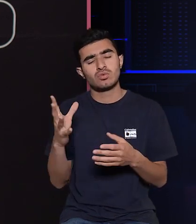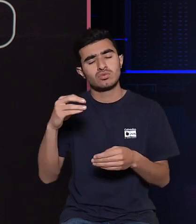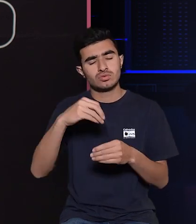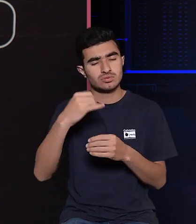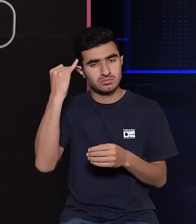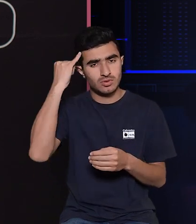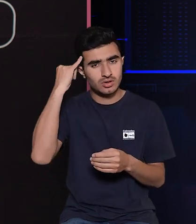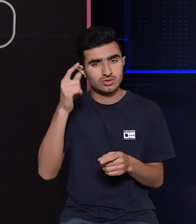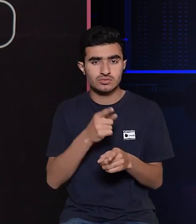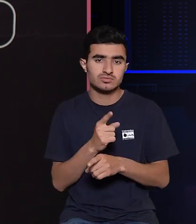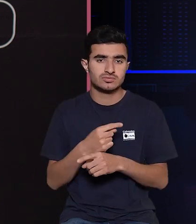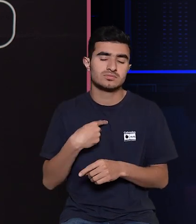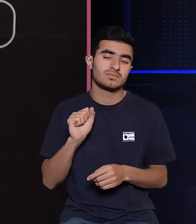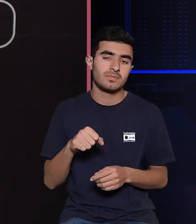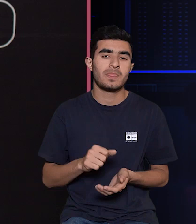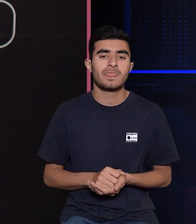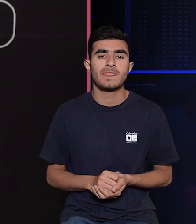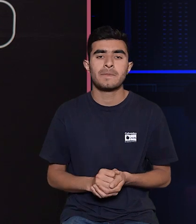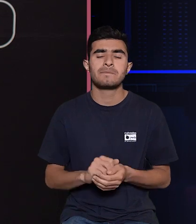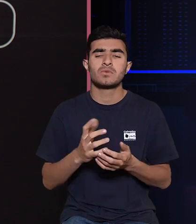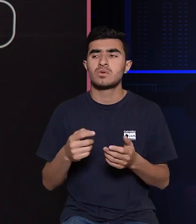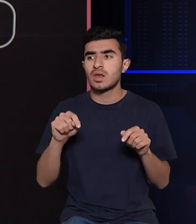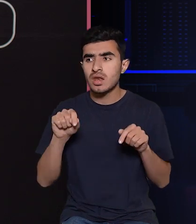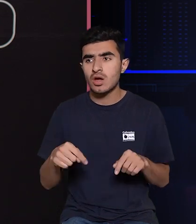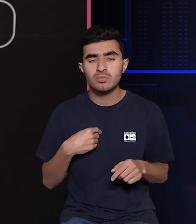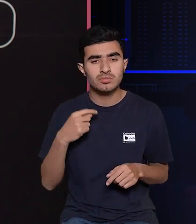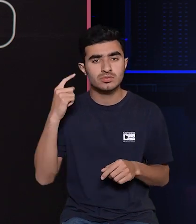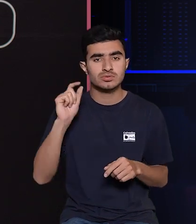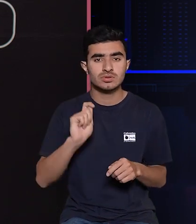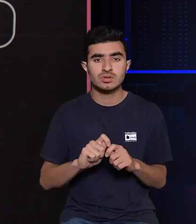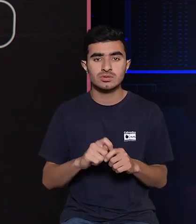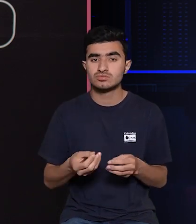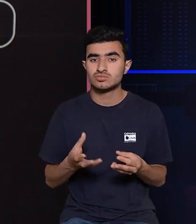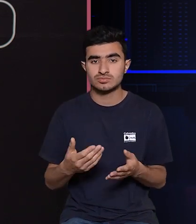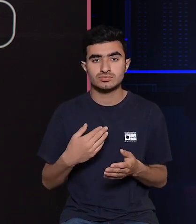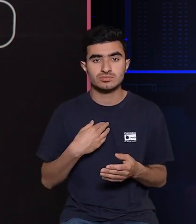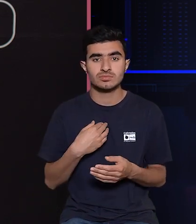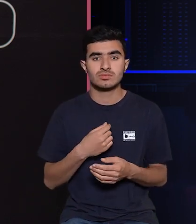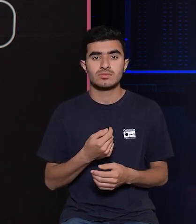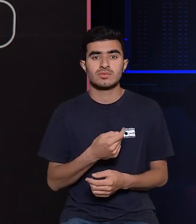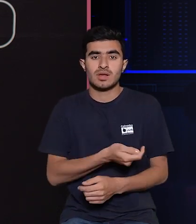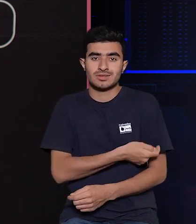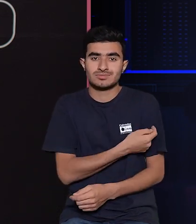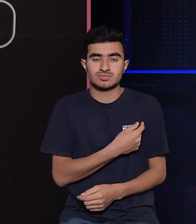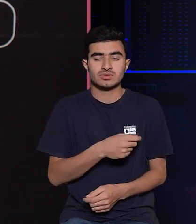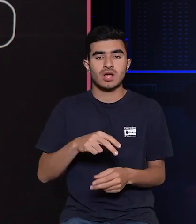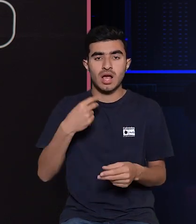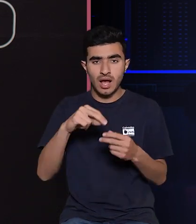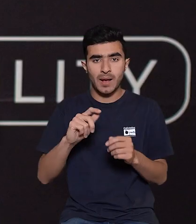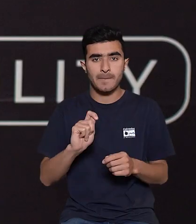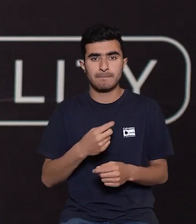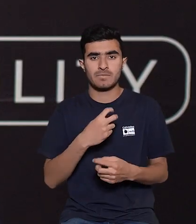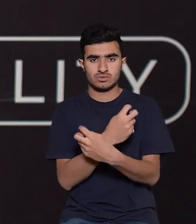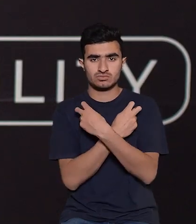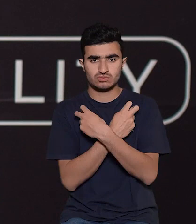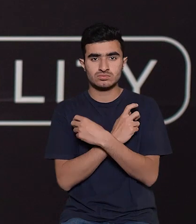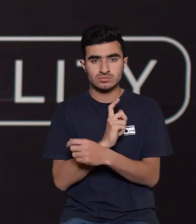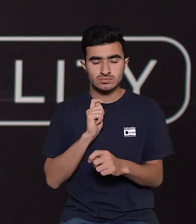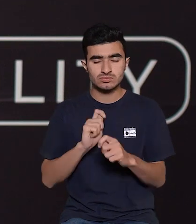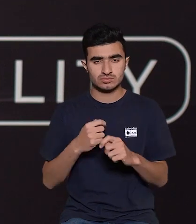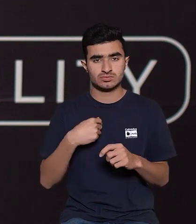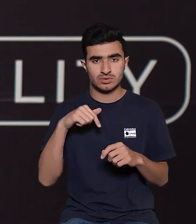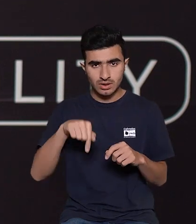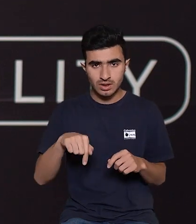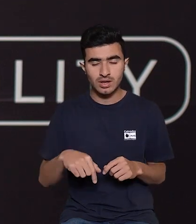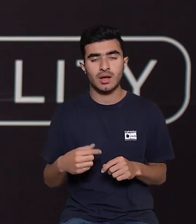literature. And these days I practice rheumatology in Lahore. I lived in the US till 2019, and then I moved here. Why rheumatology